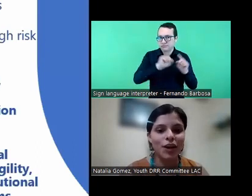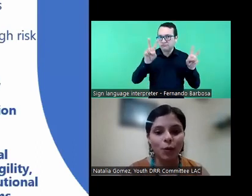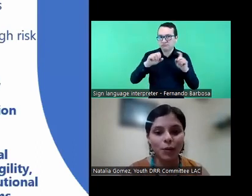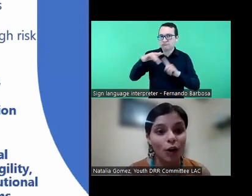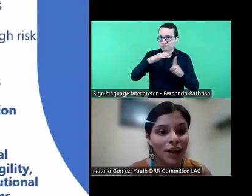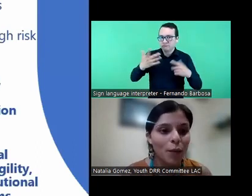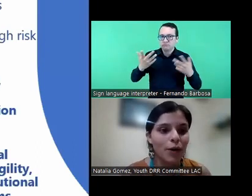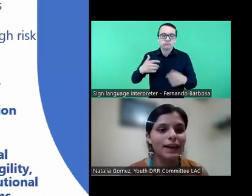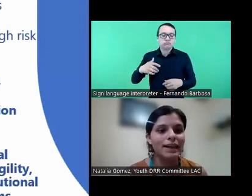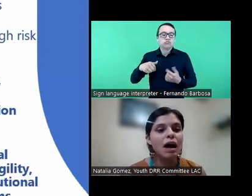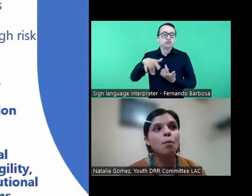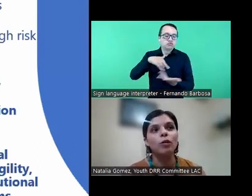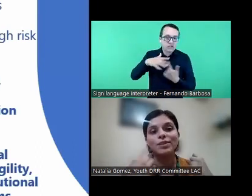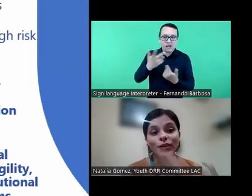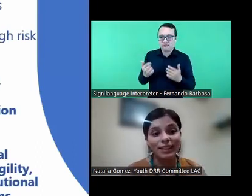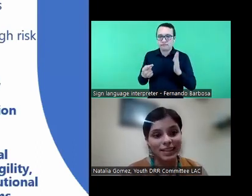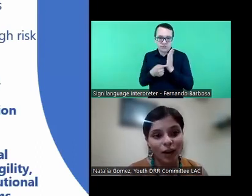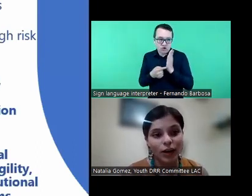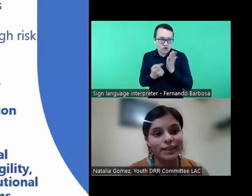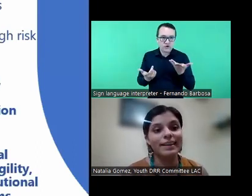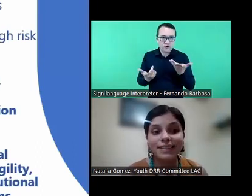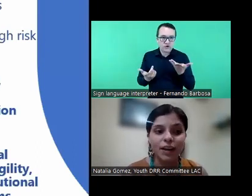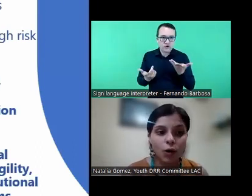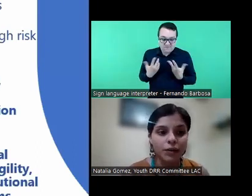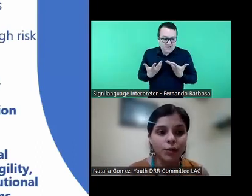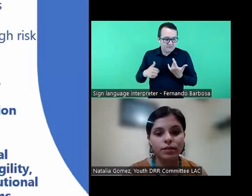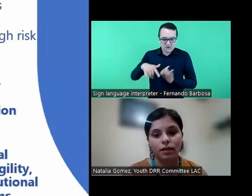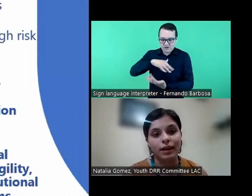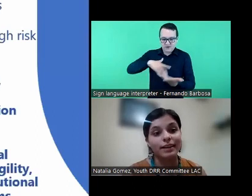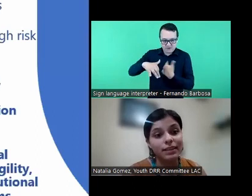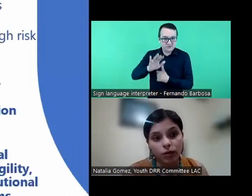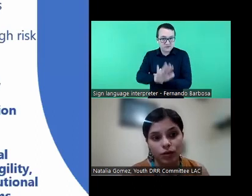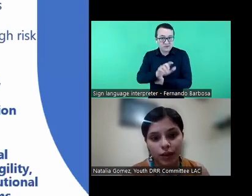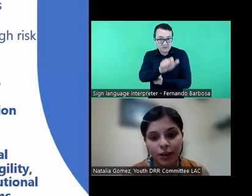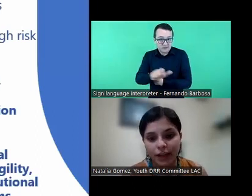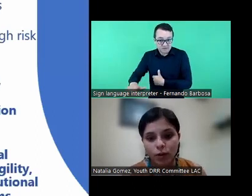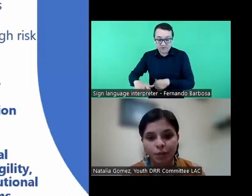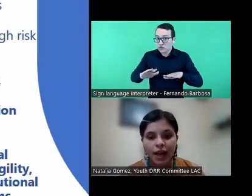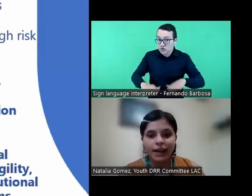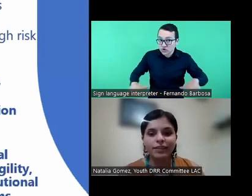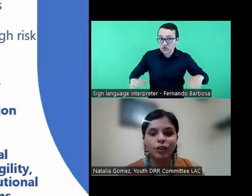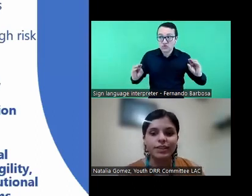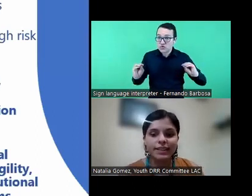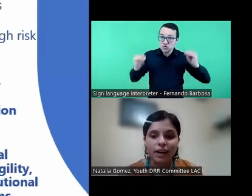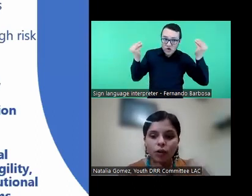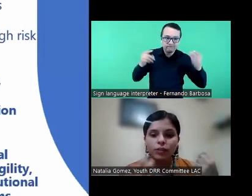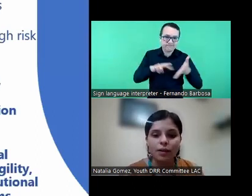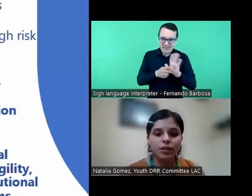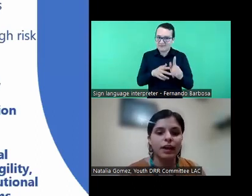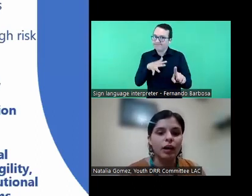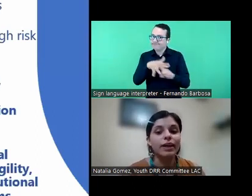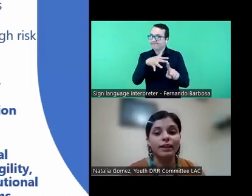an environmental, social, technological, biological level put children, adolescents, and youth in high